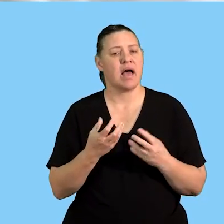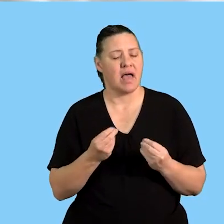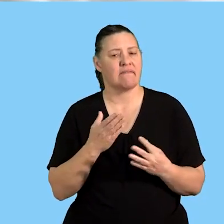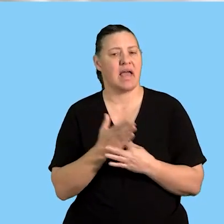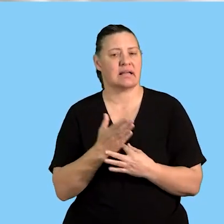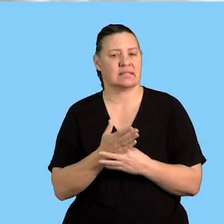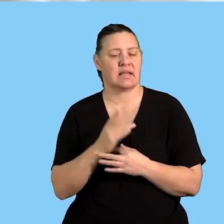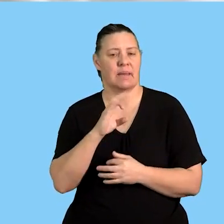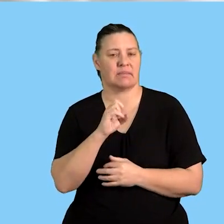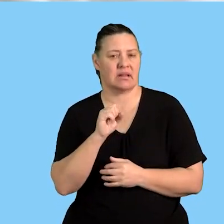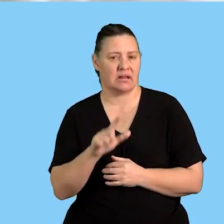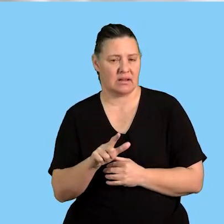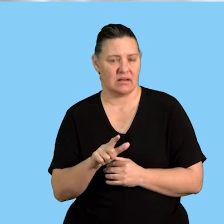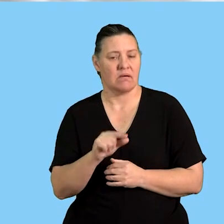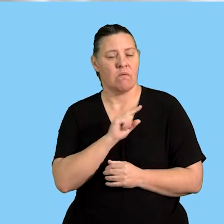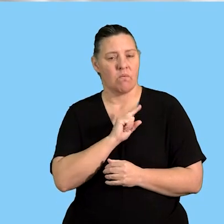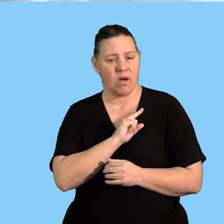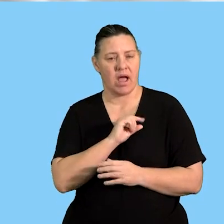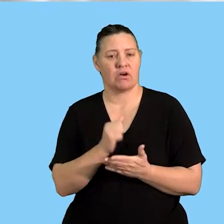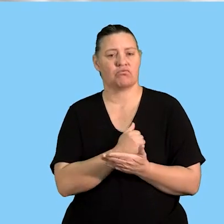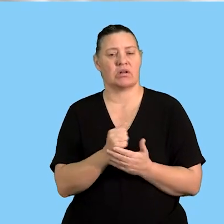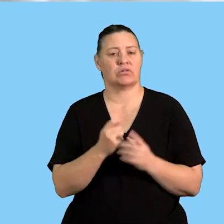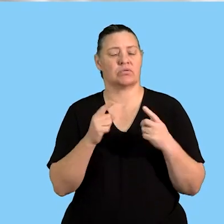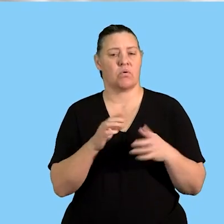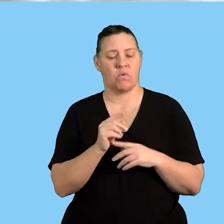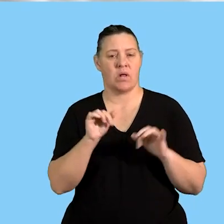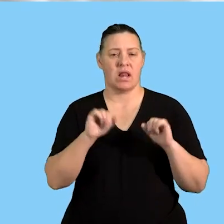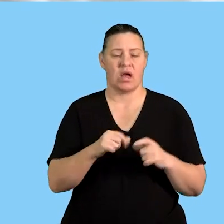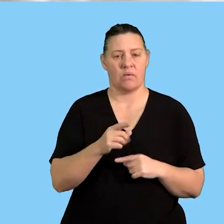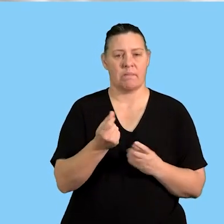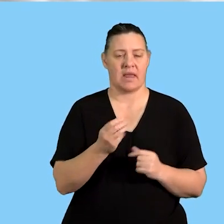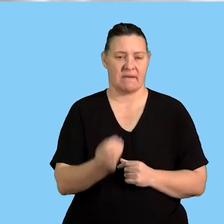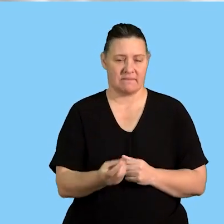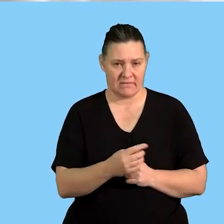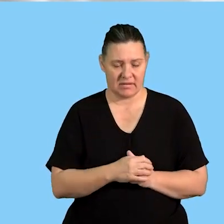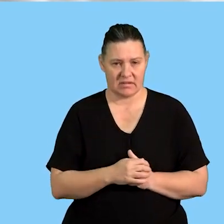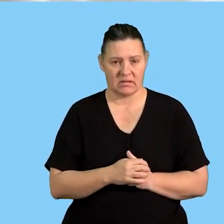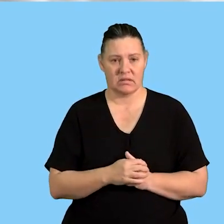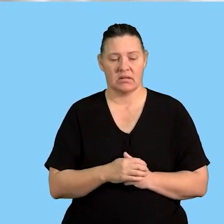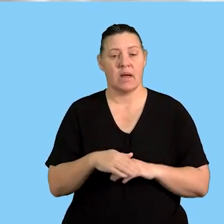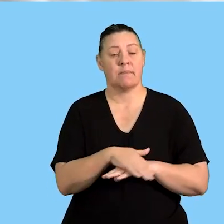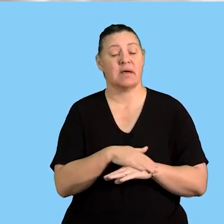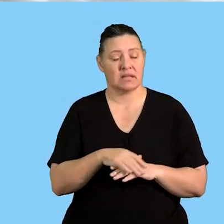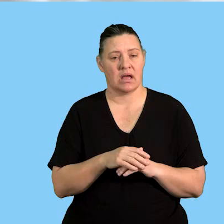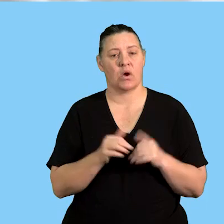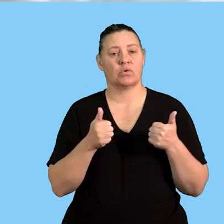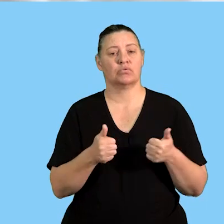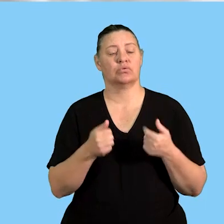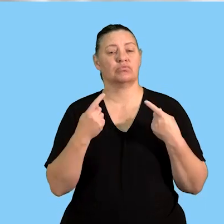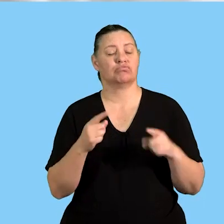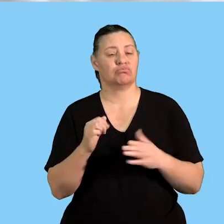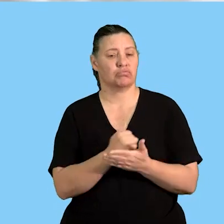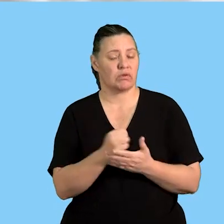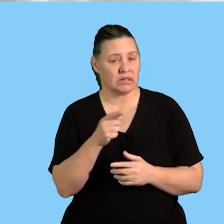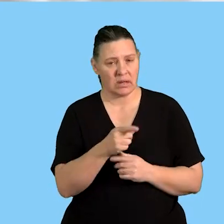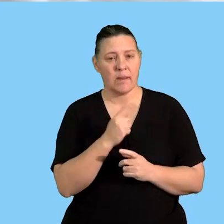have access to capital because a good credit score would allow them to have money. So basically, a good credit score should